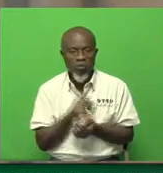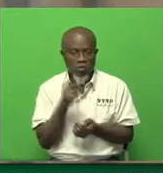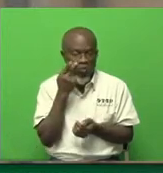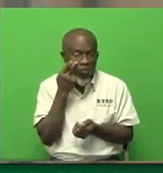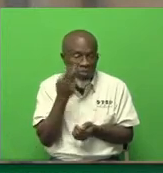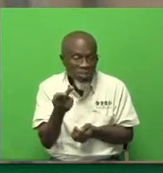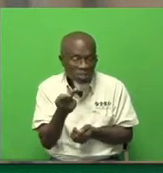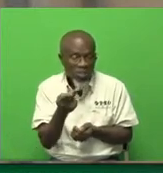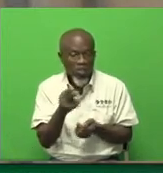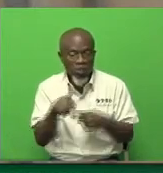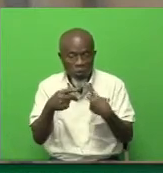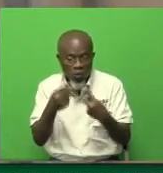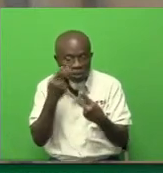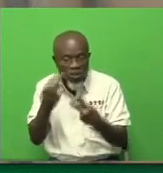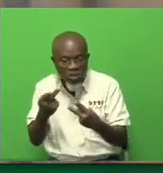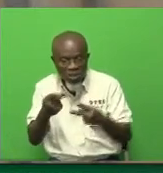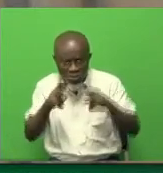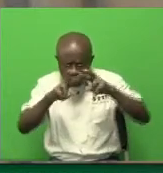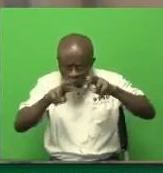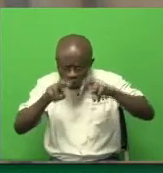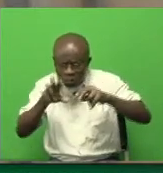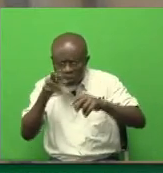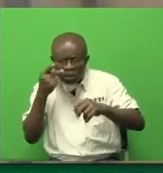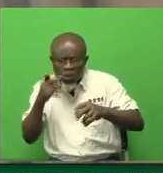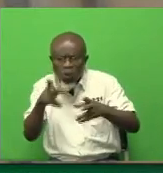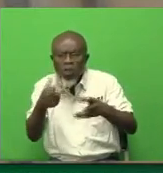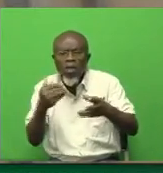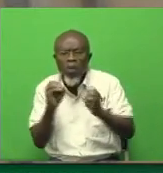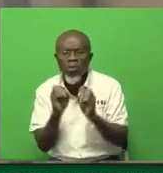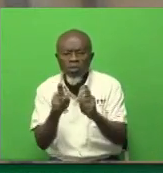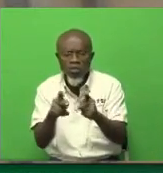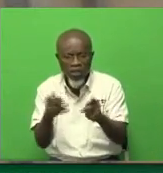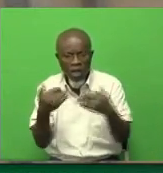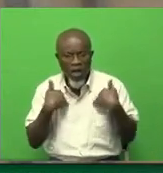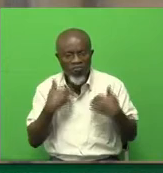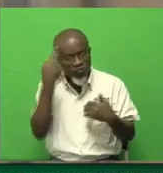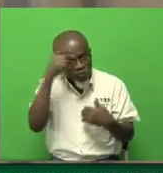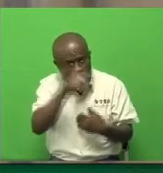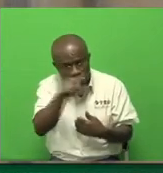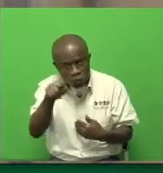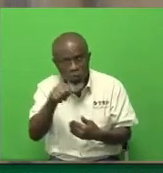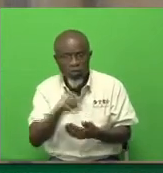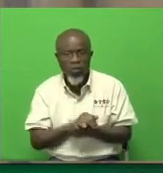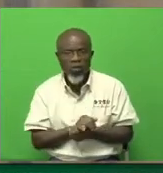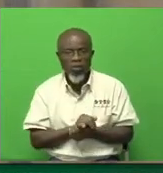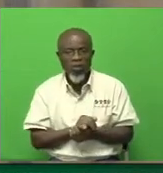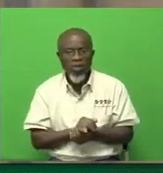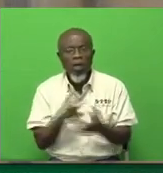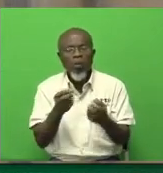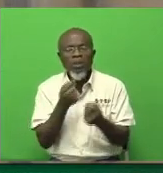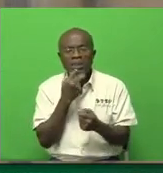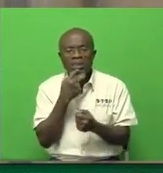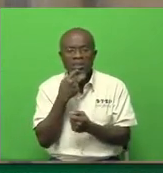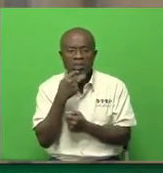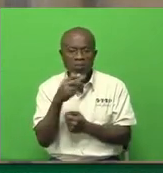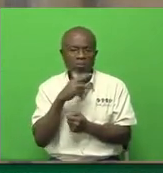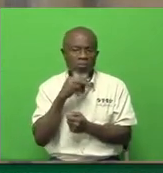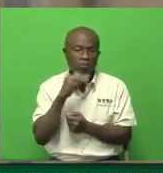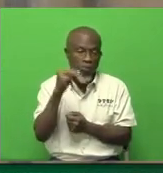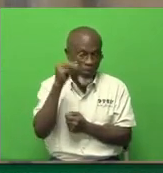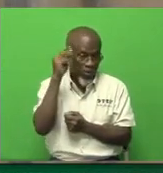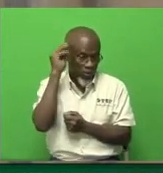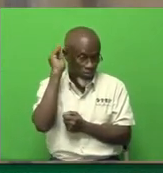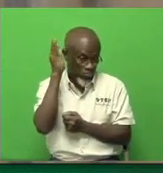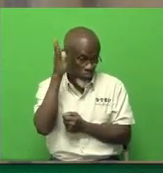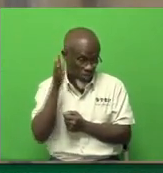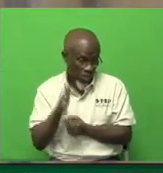and see what is out there for you and take advantage of it and I want to tell you madam speaker one of the main Champions the young